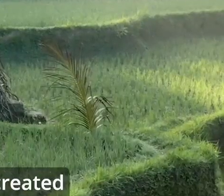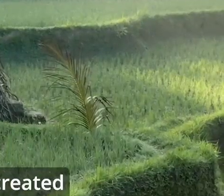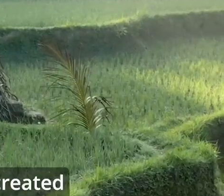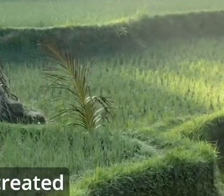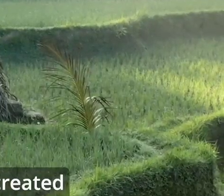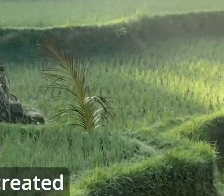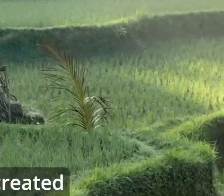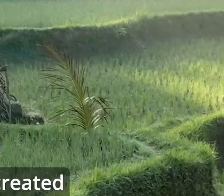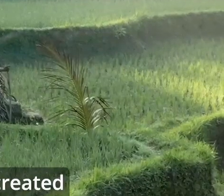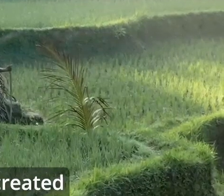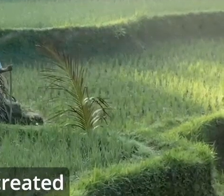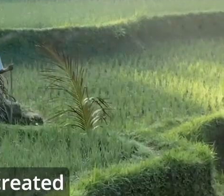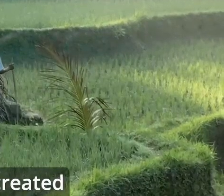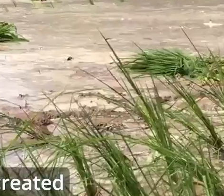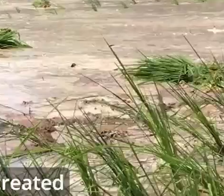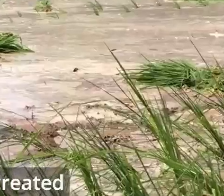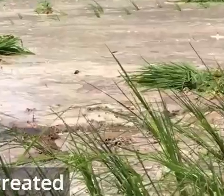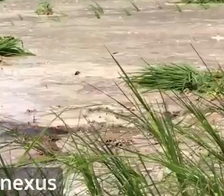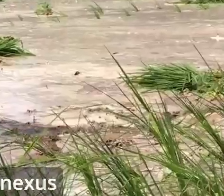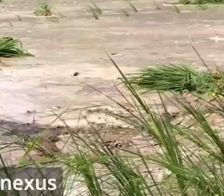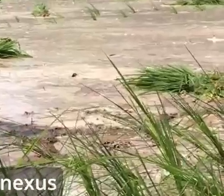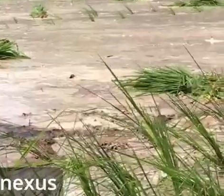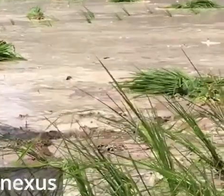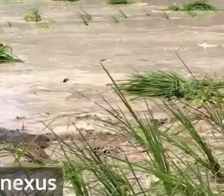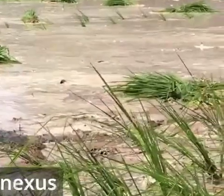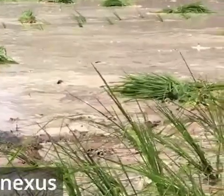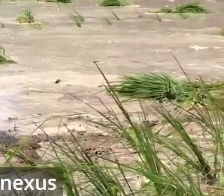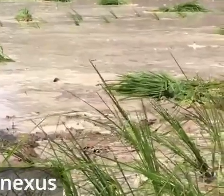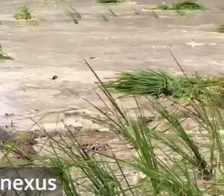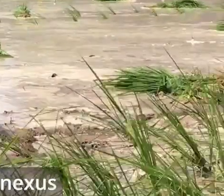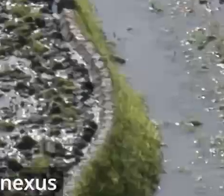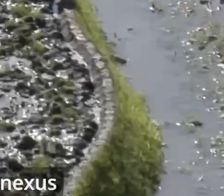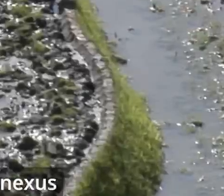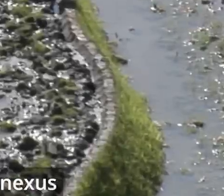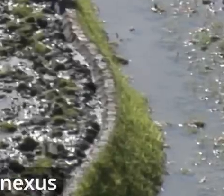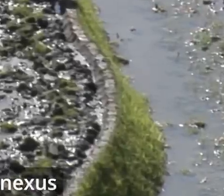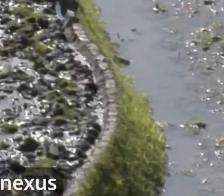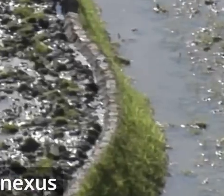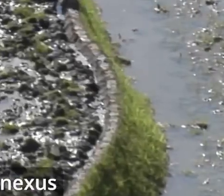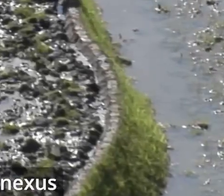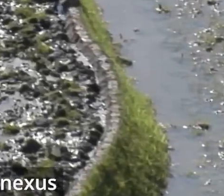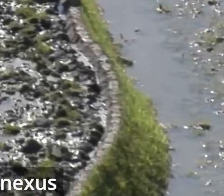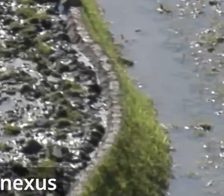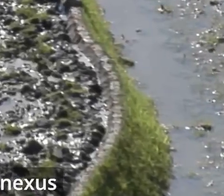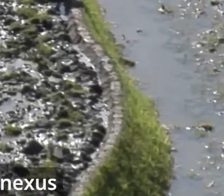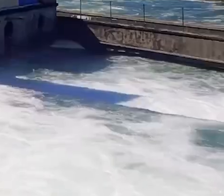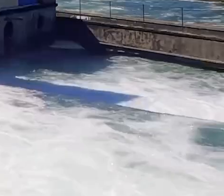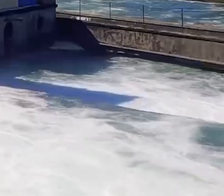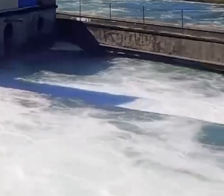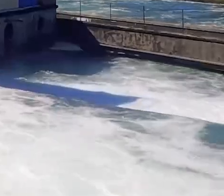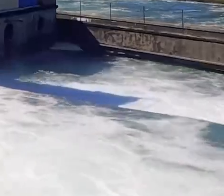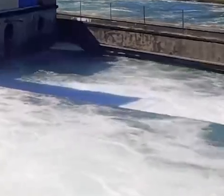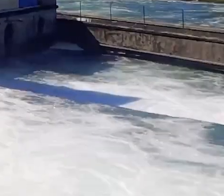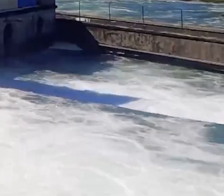in Indonesia, adaptive capacity has been created by looking for opportunities at the water-food-energy nexus. With